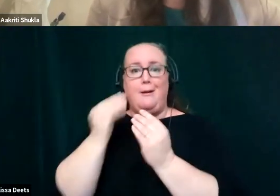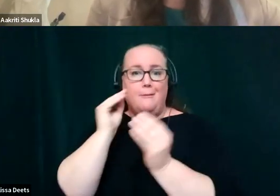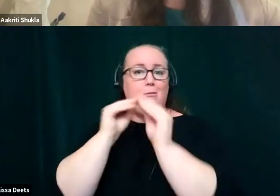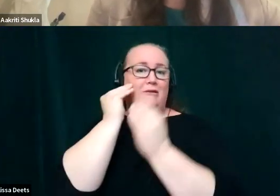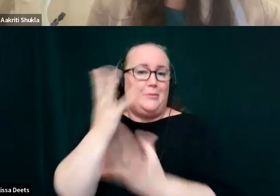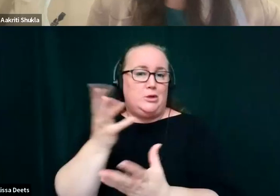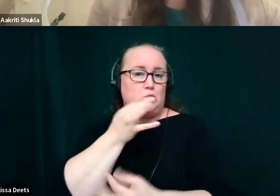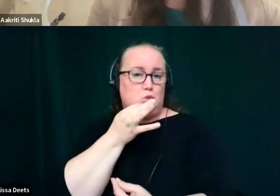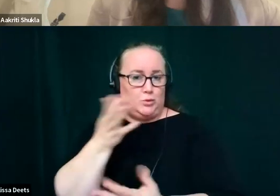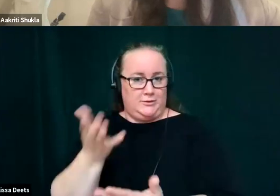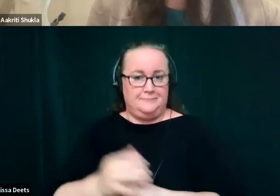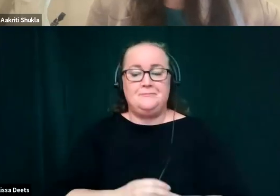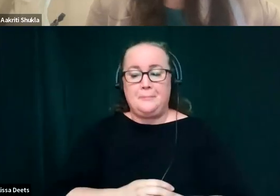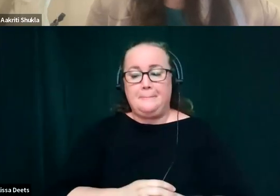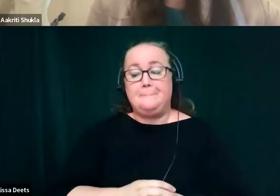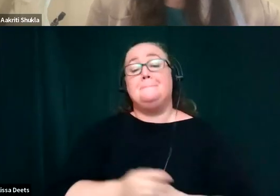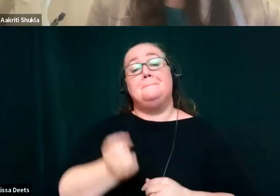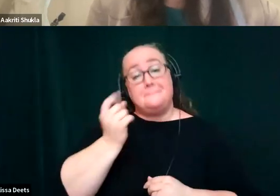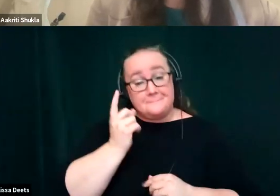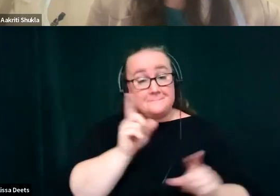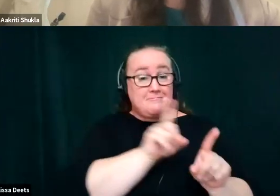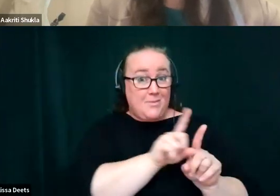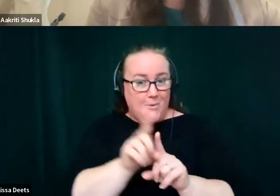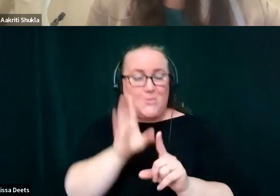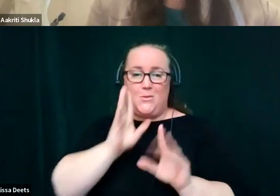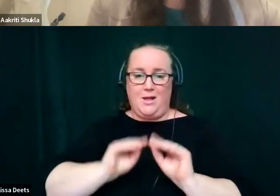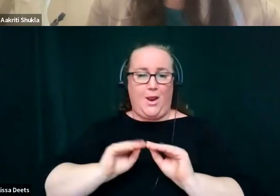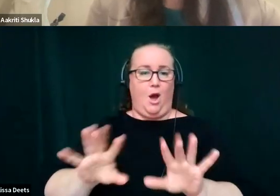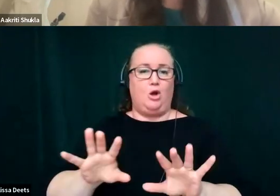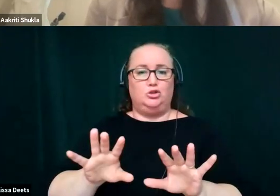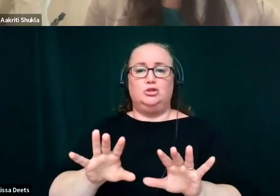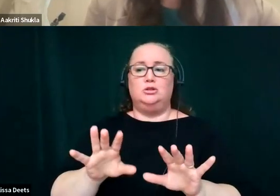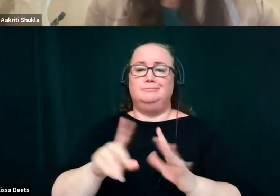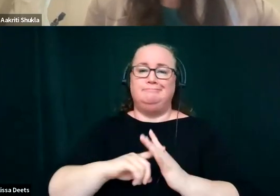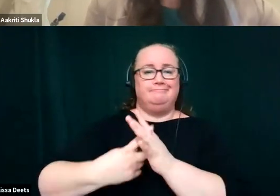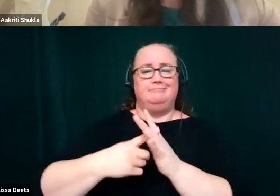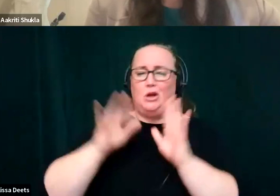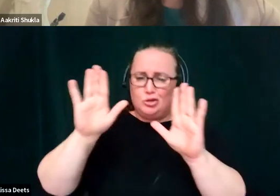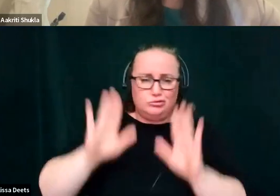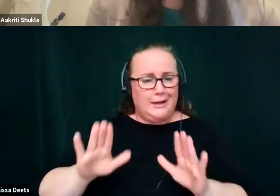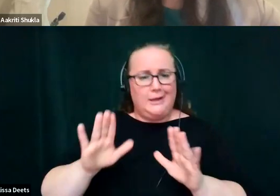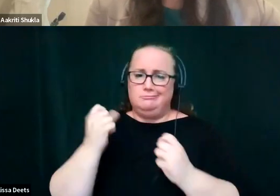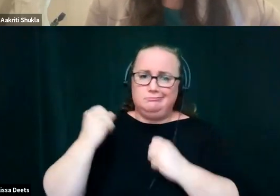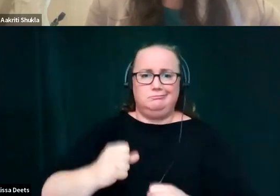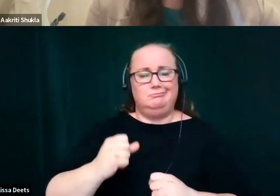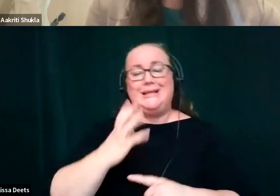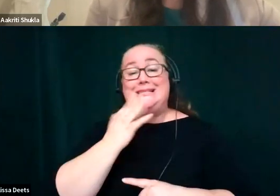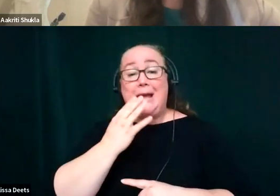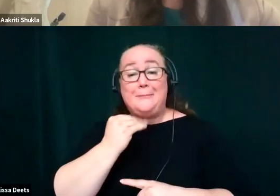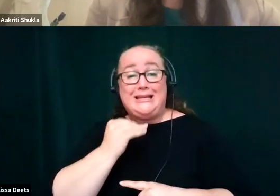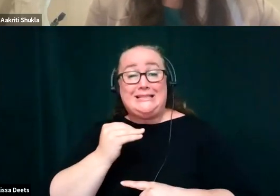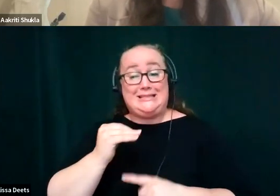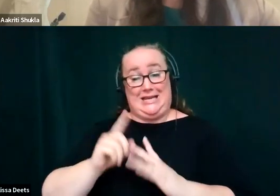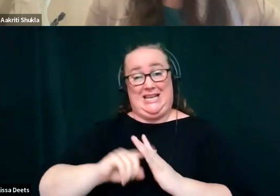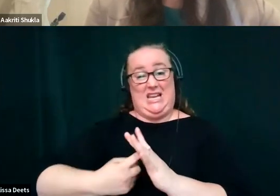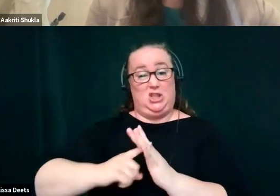soon. We are also in the process of launching an incredibly robust and complex diabetes initiative for